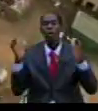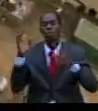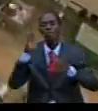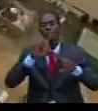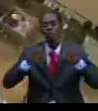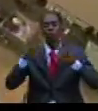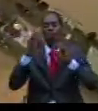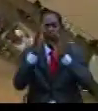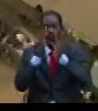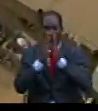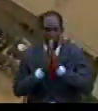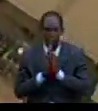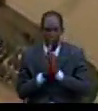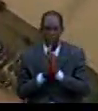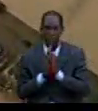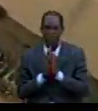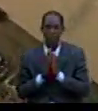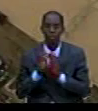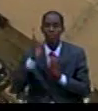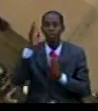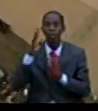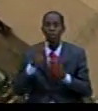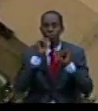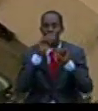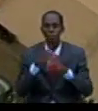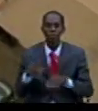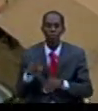Amen. God bless you.